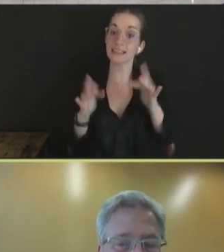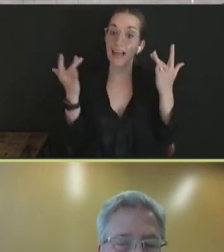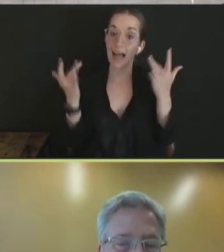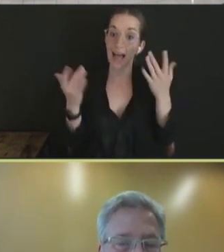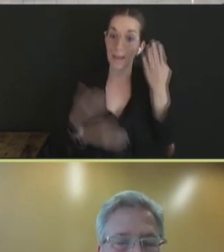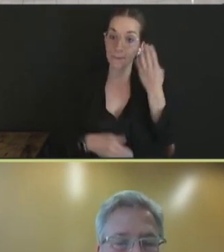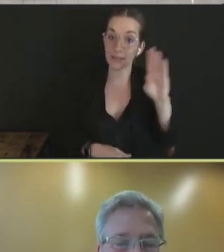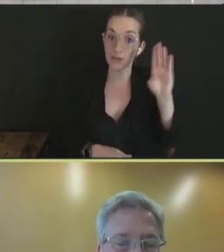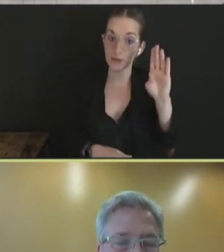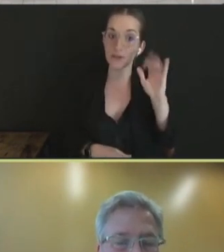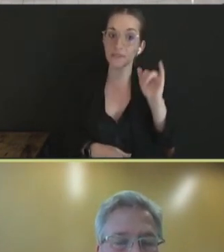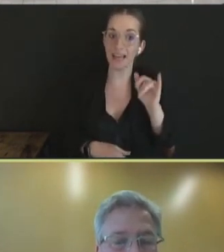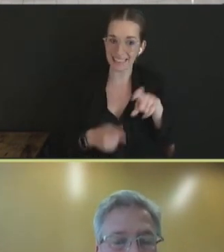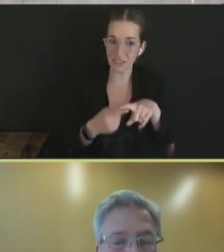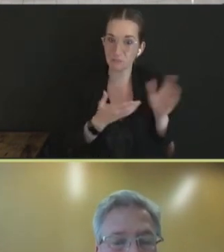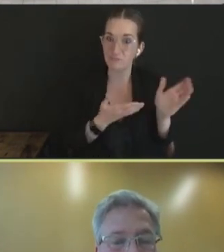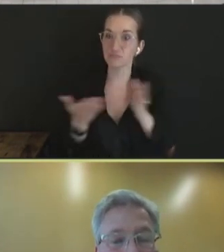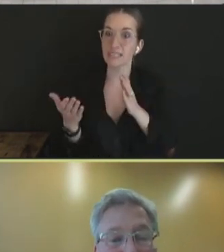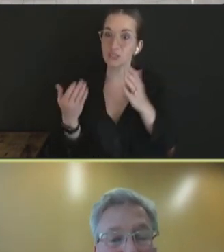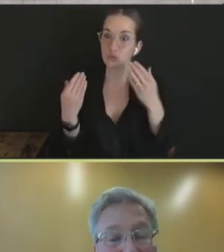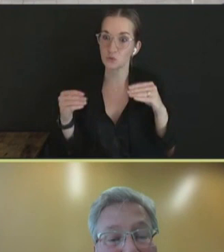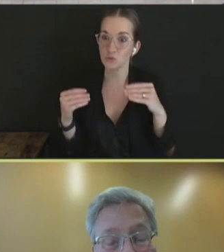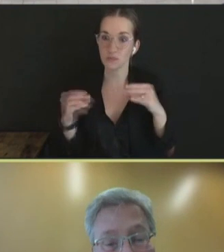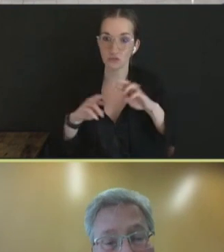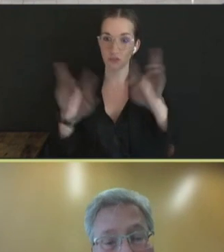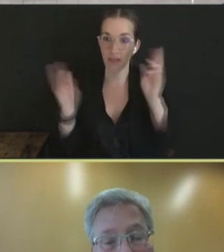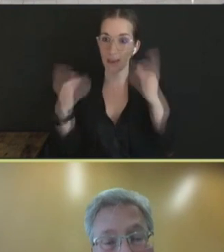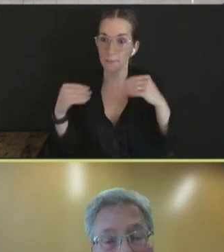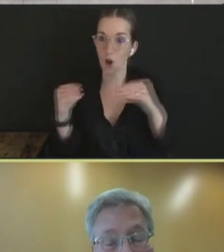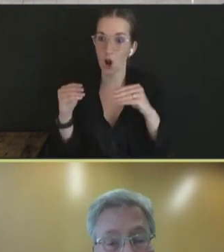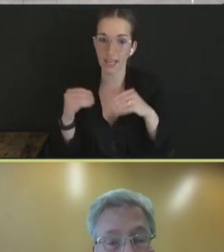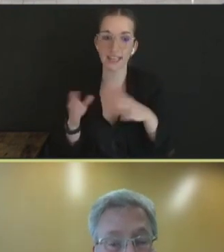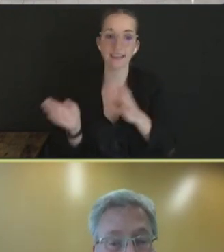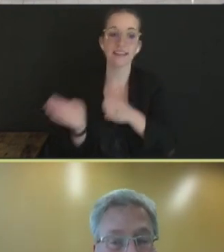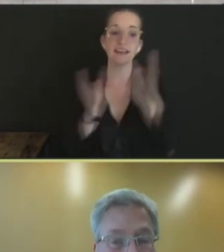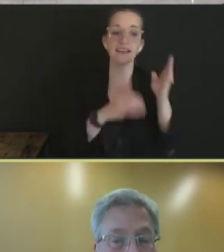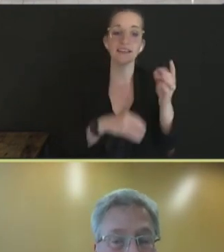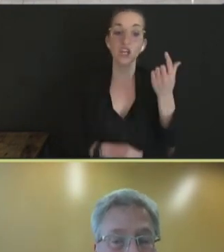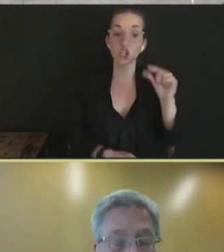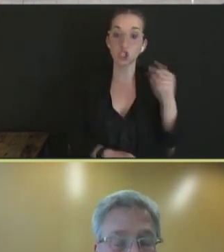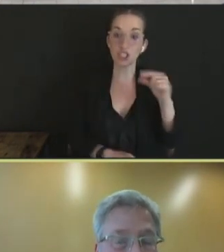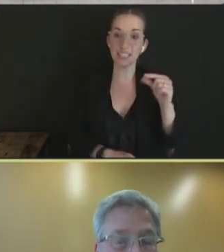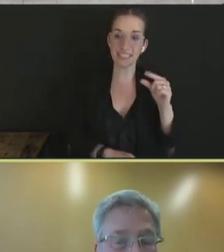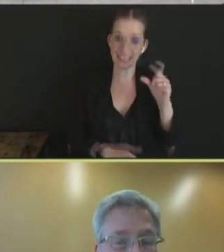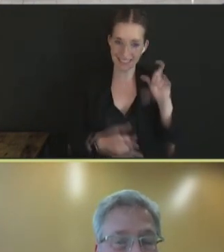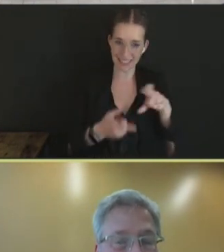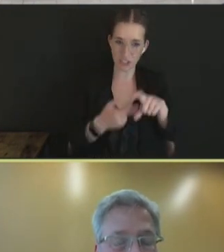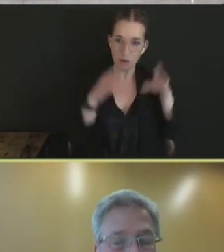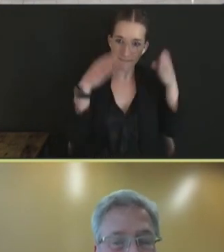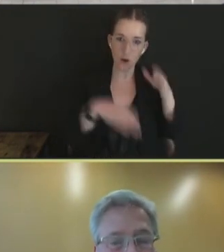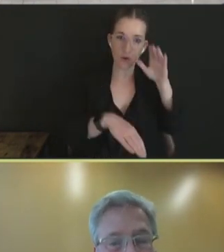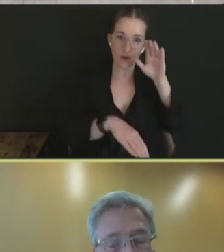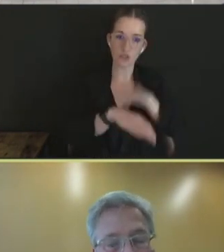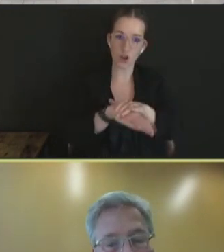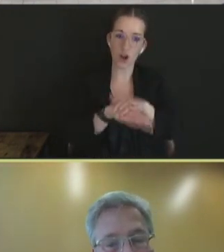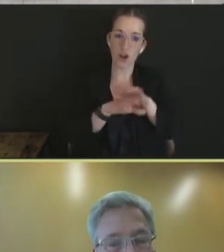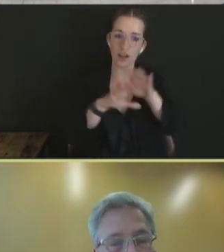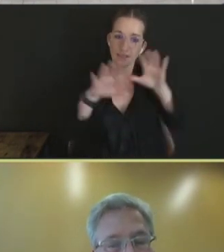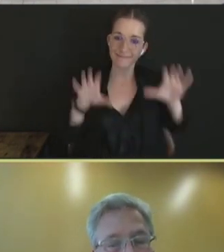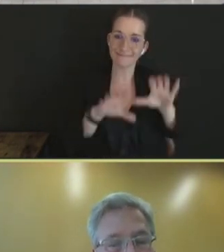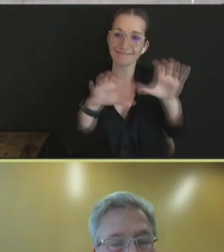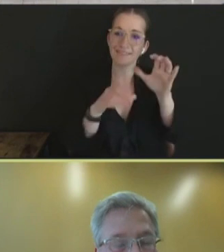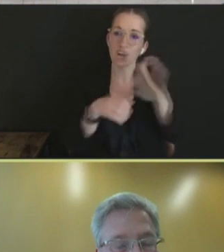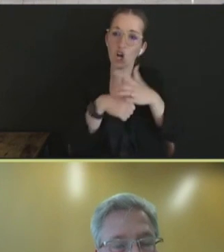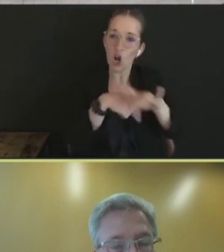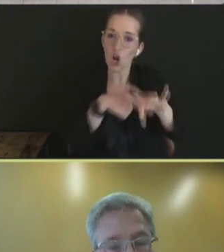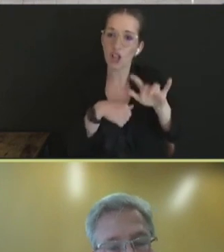the prioritization should be to focus on advancing the early R&D for candidate development. And out of